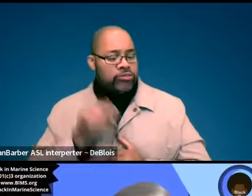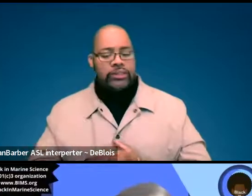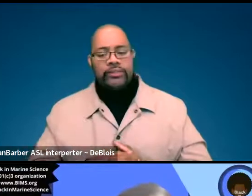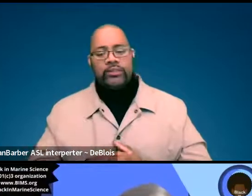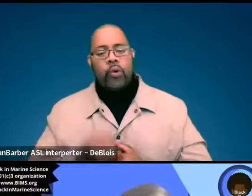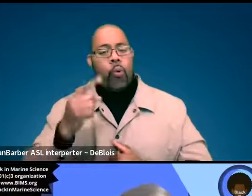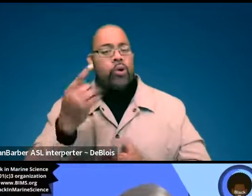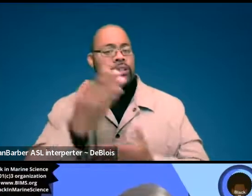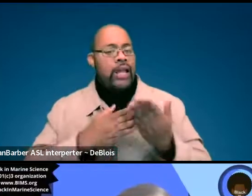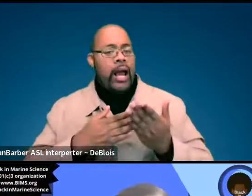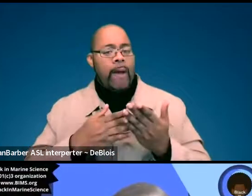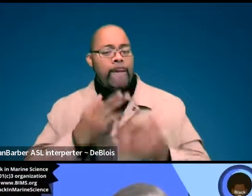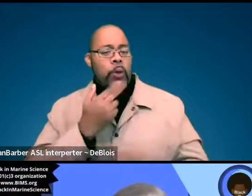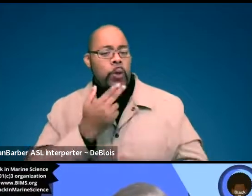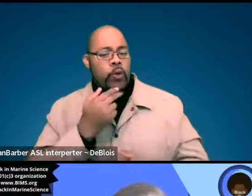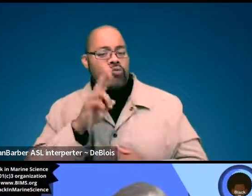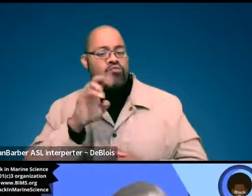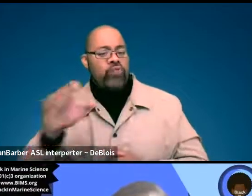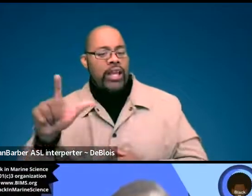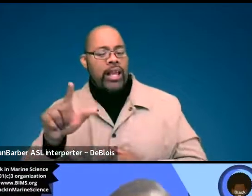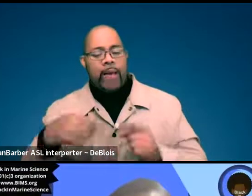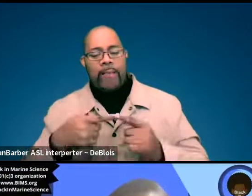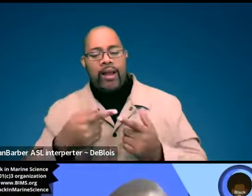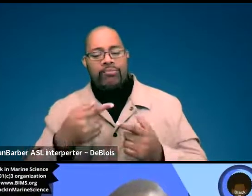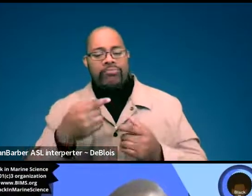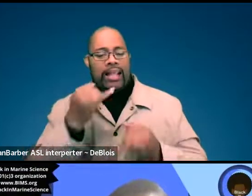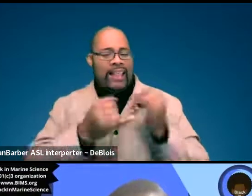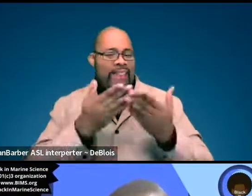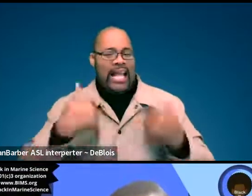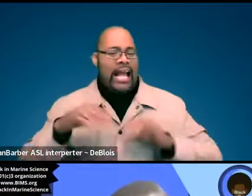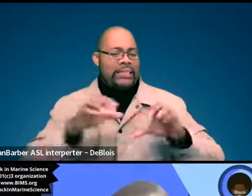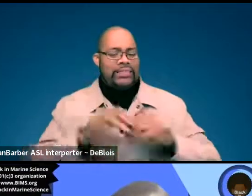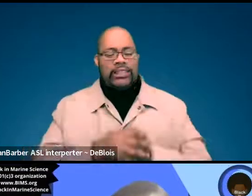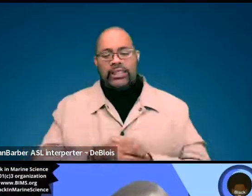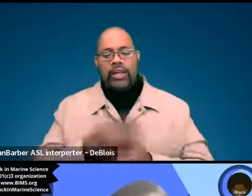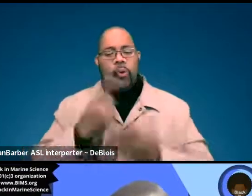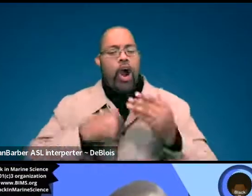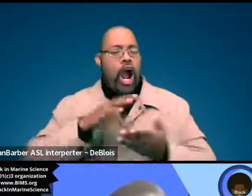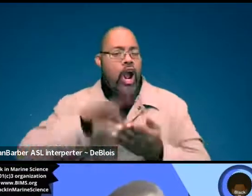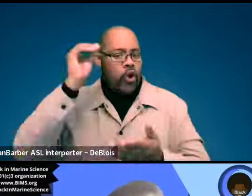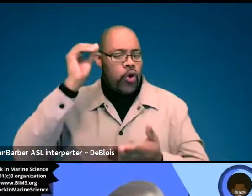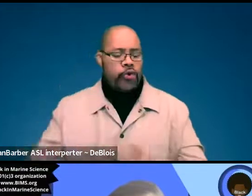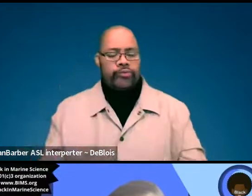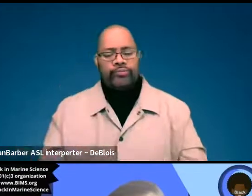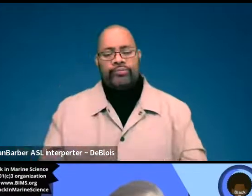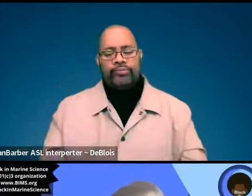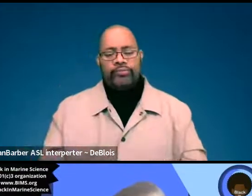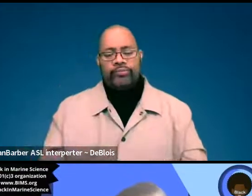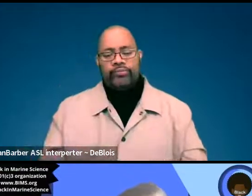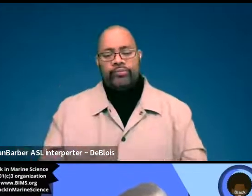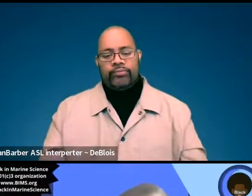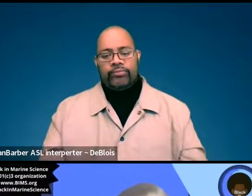or some like cutesy reel about the last thing I did and what I learned.